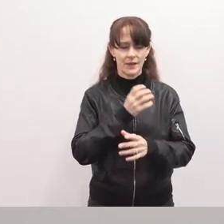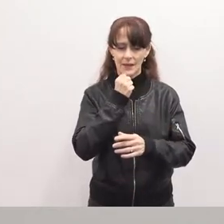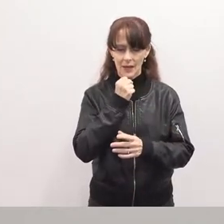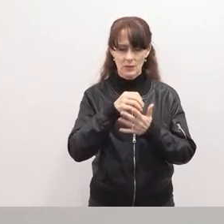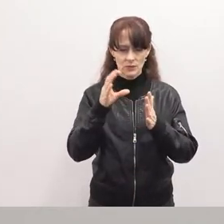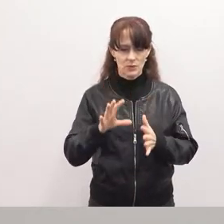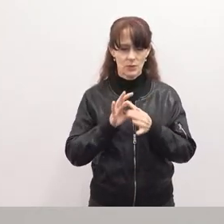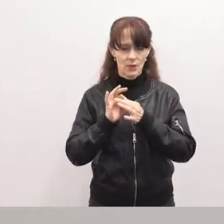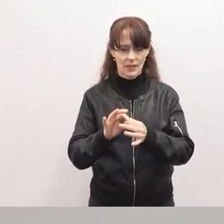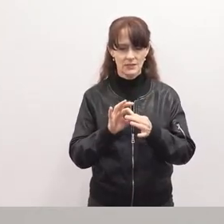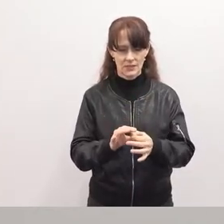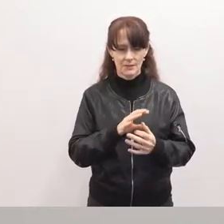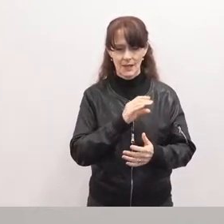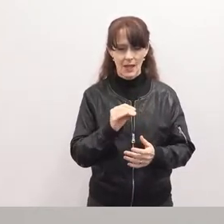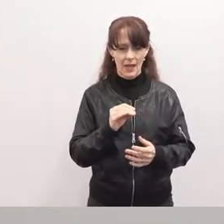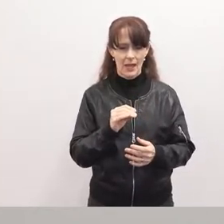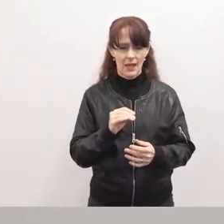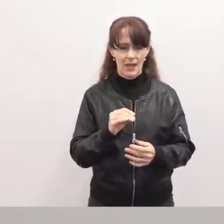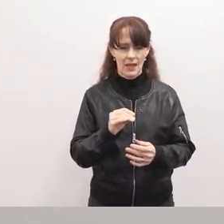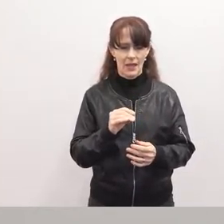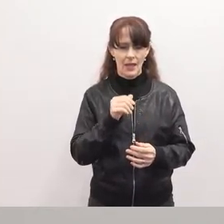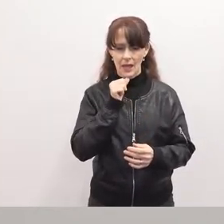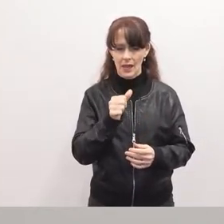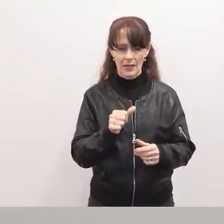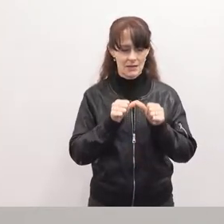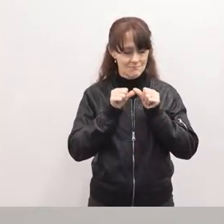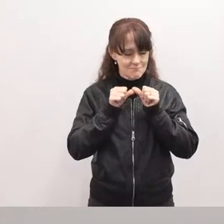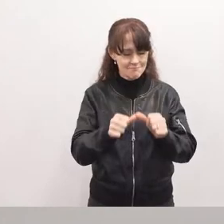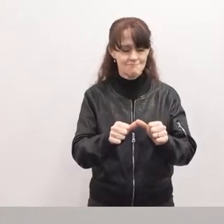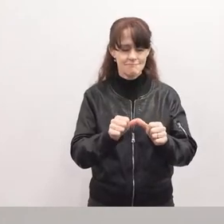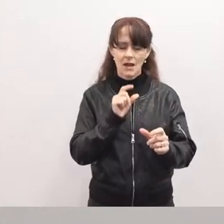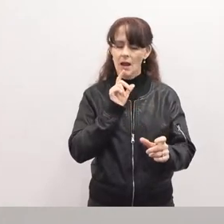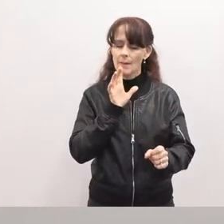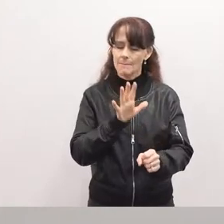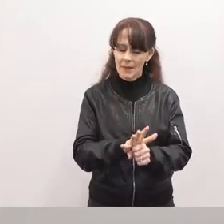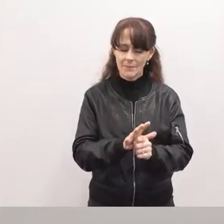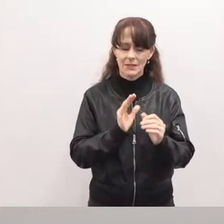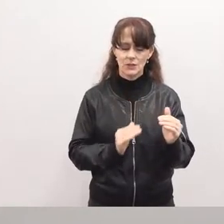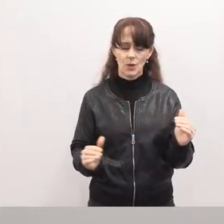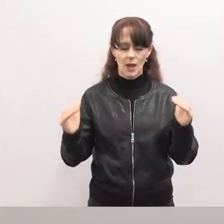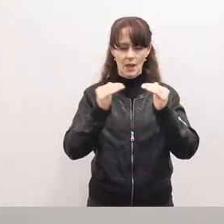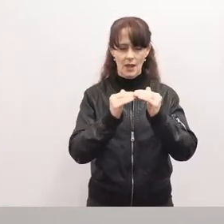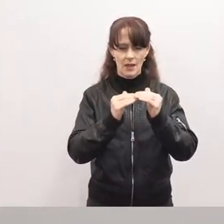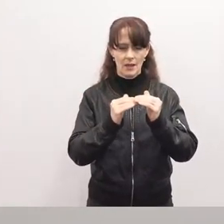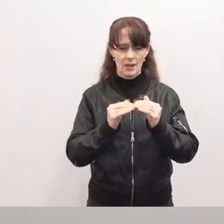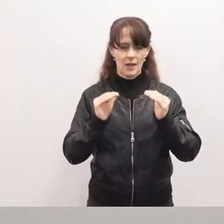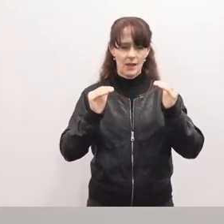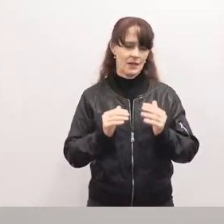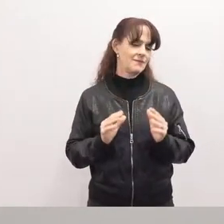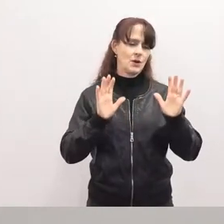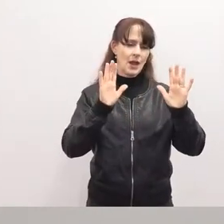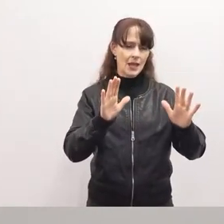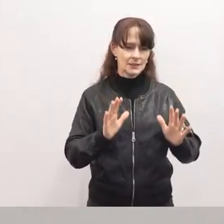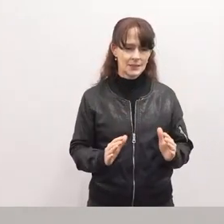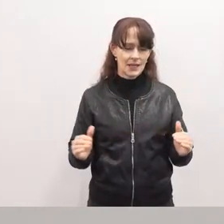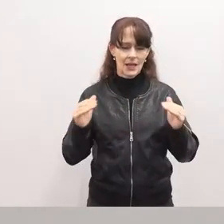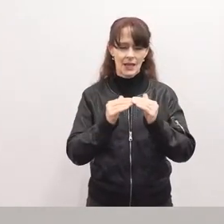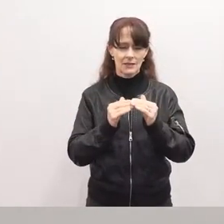student relationships, and an unwavering commitment to equity. So if you are an excellence and equity